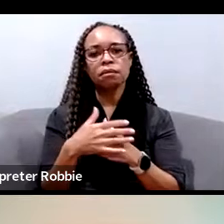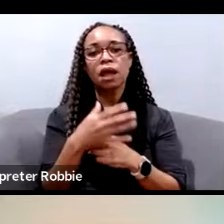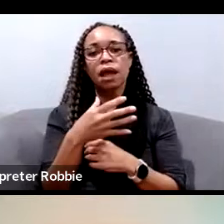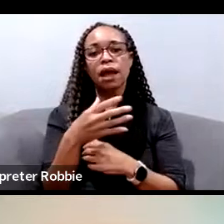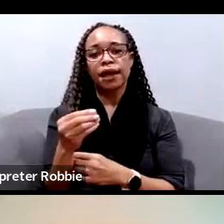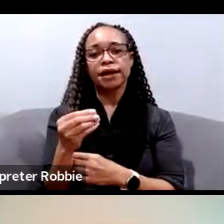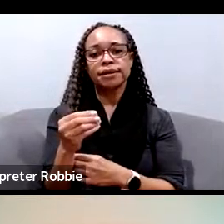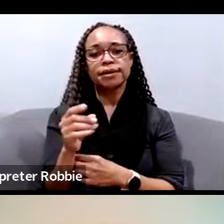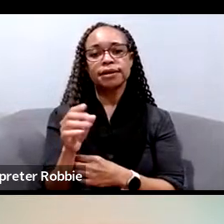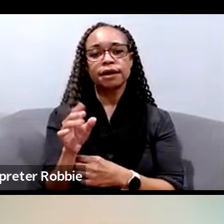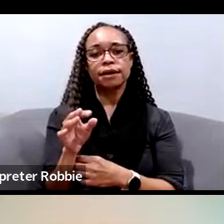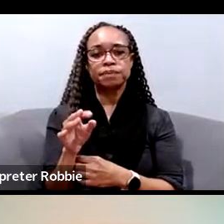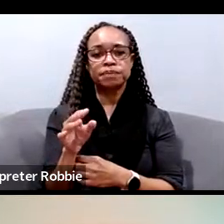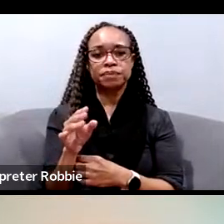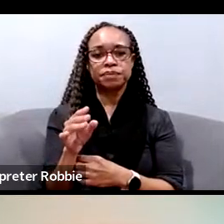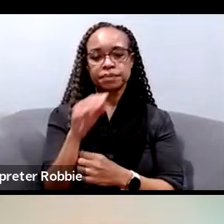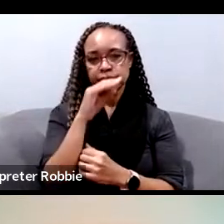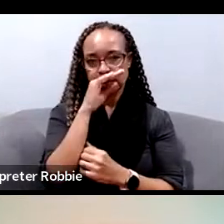and